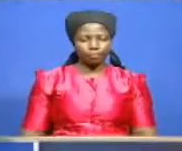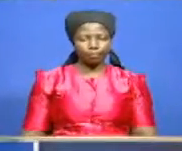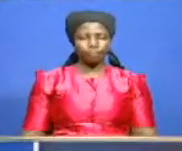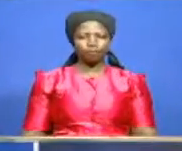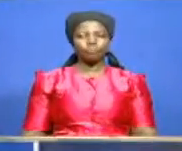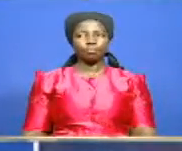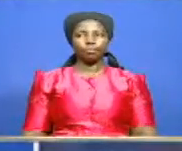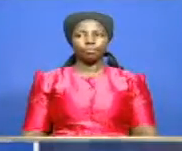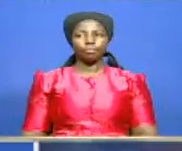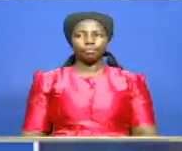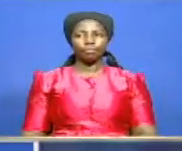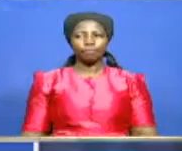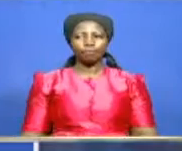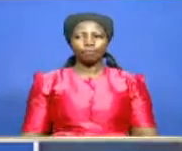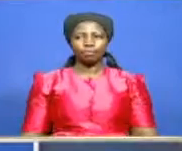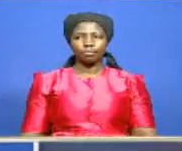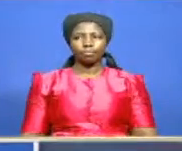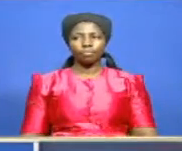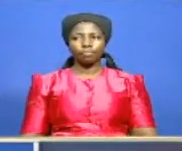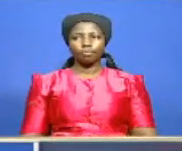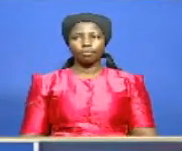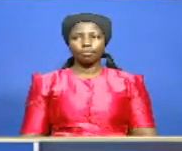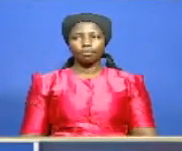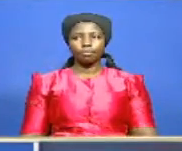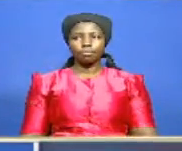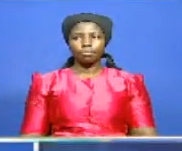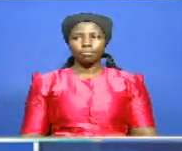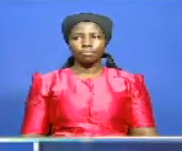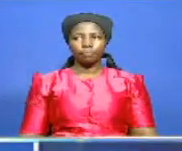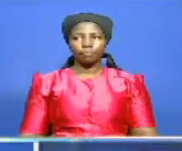Channel One Business.